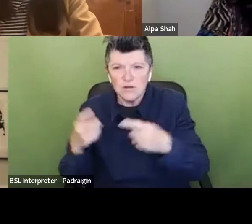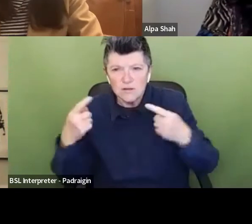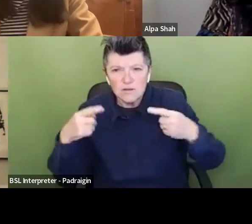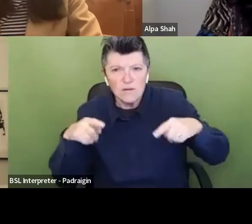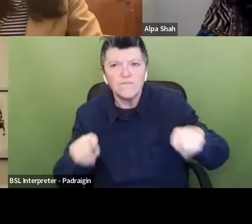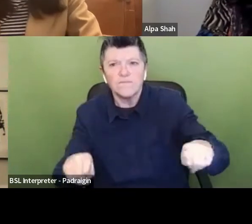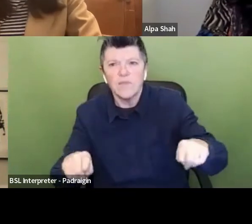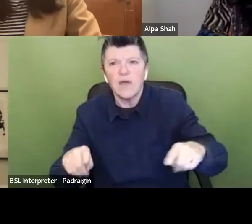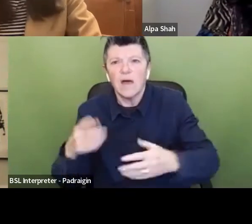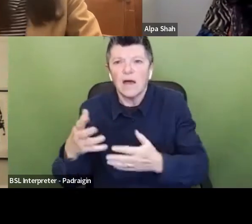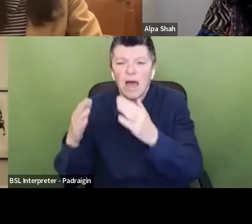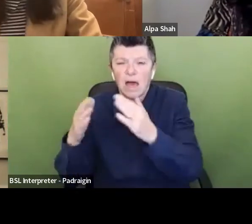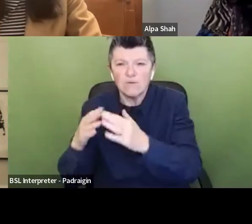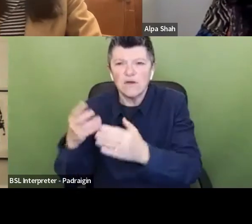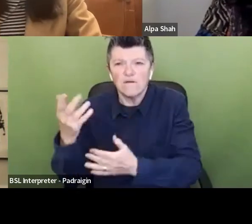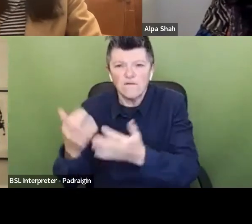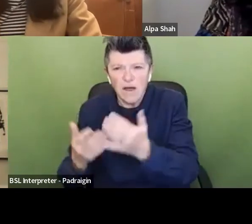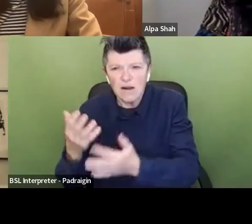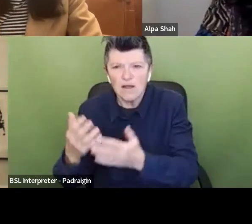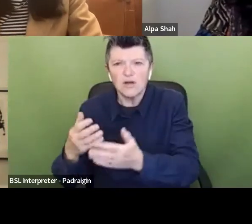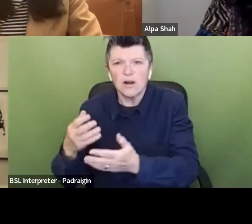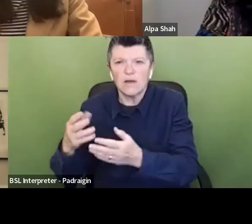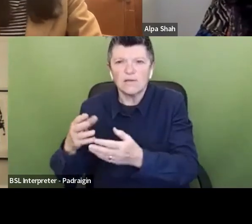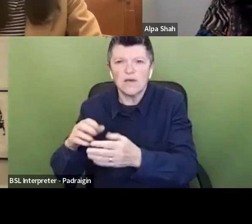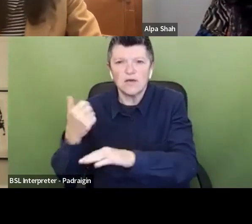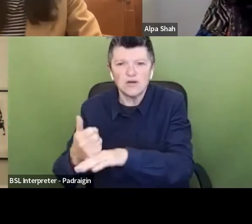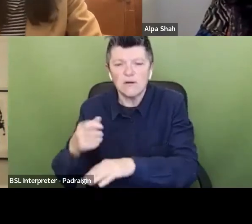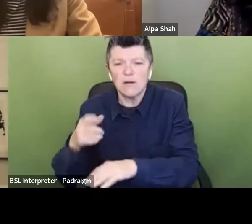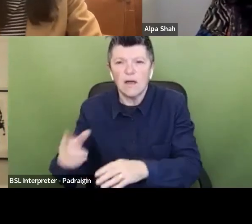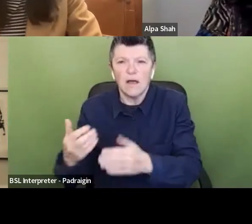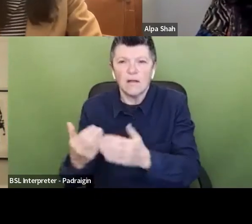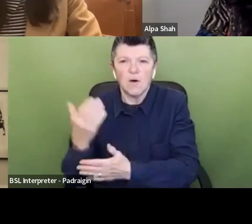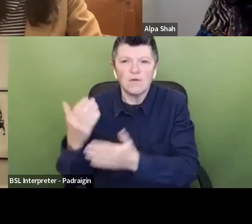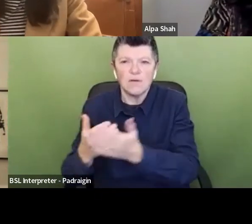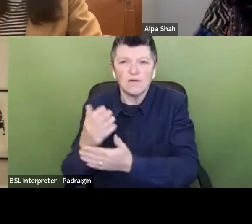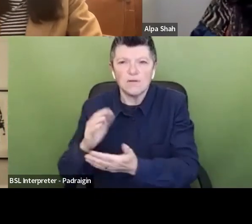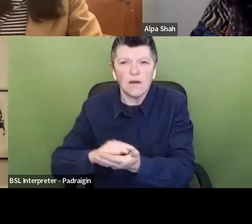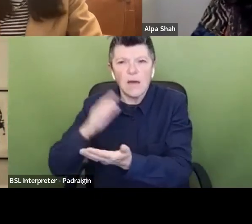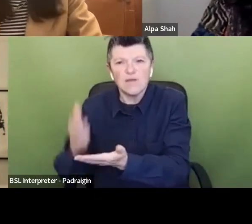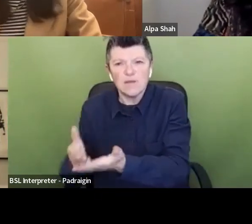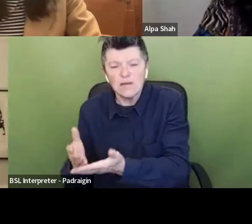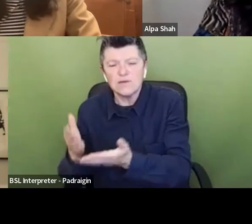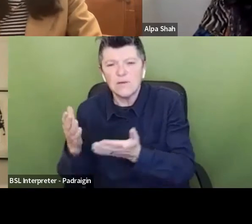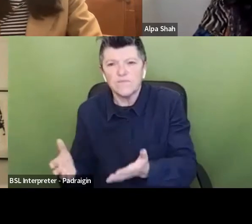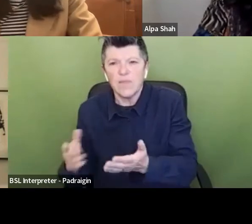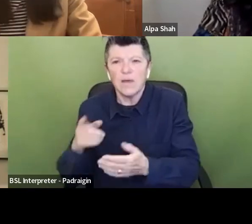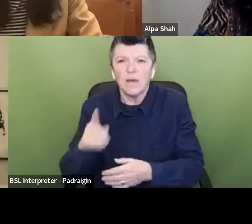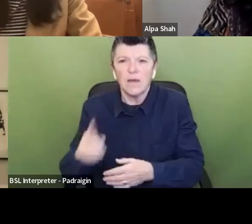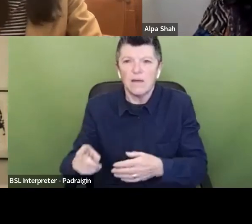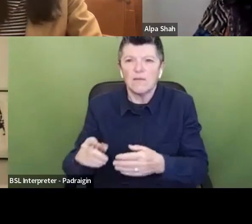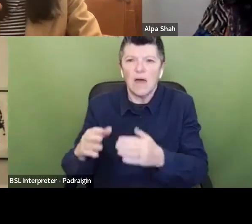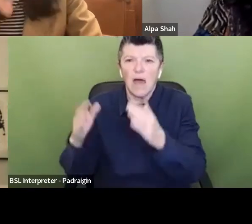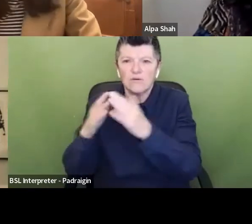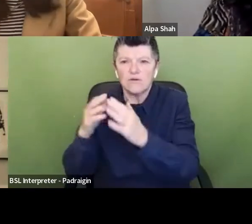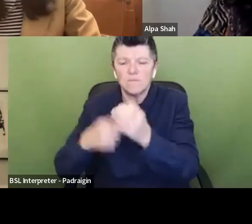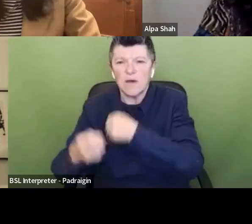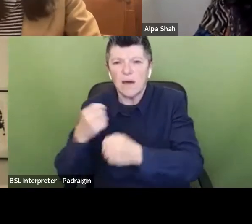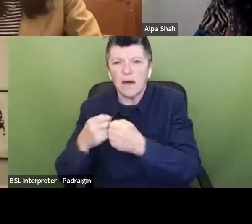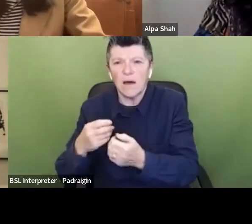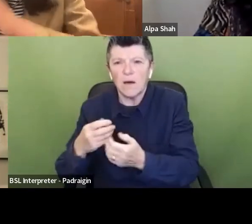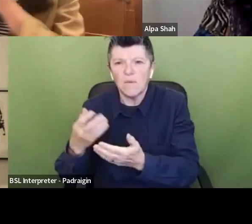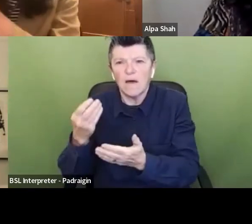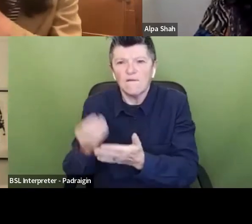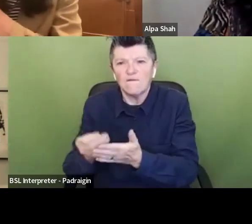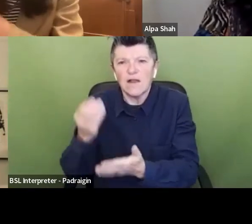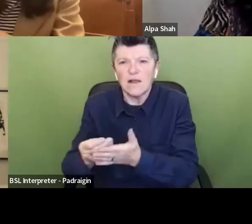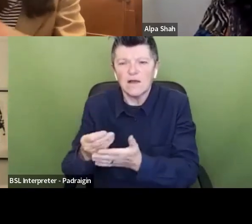of housing and modern forms of capitalism and, this investment-based model of housing, turning houses into financial assets, abstracting